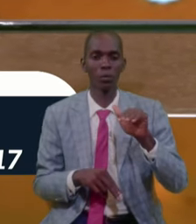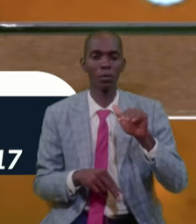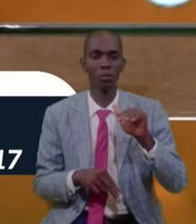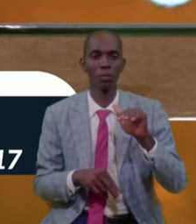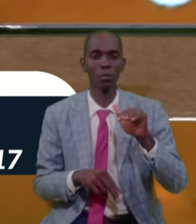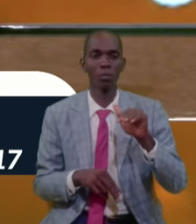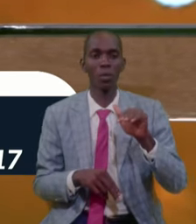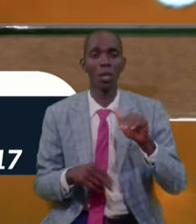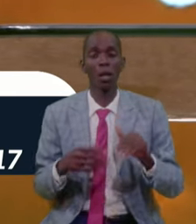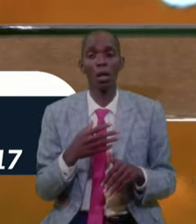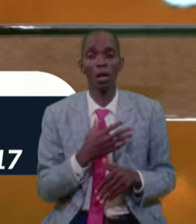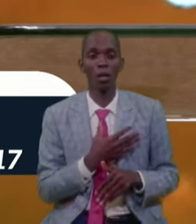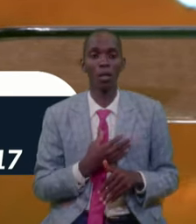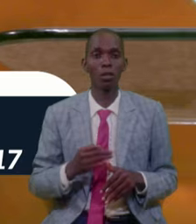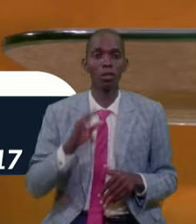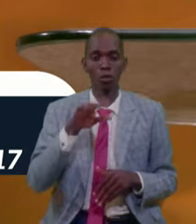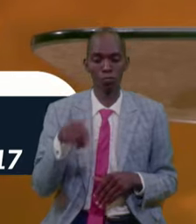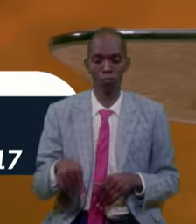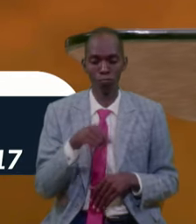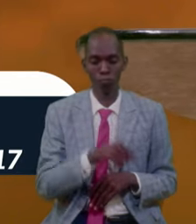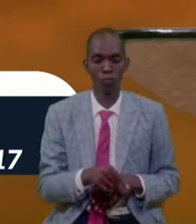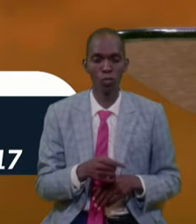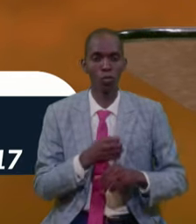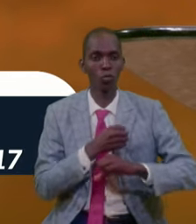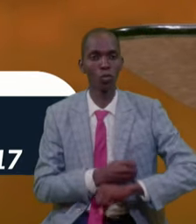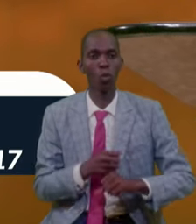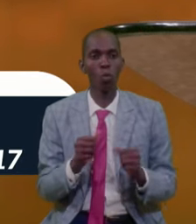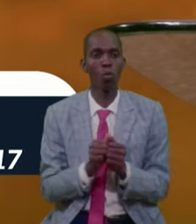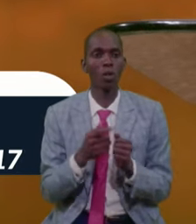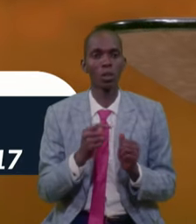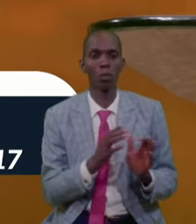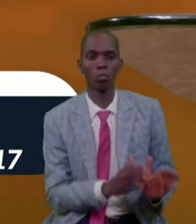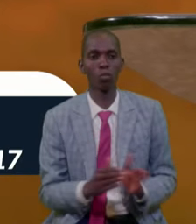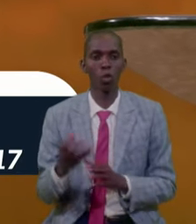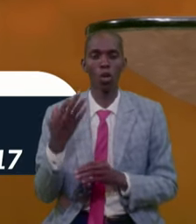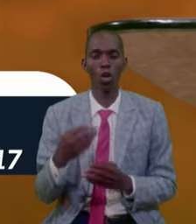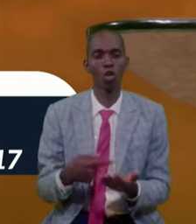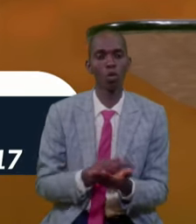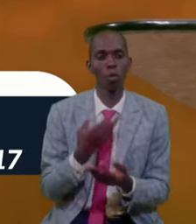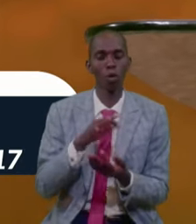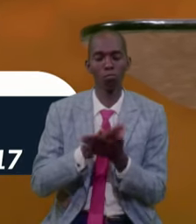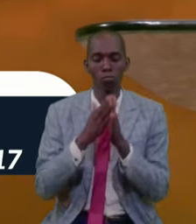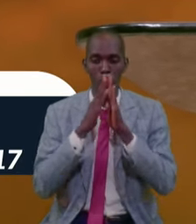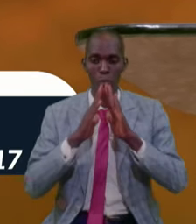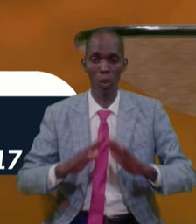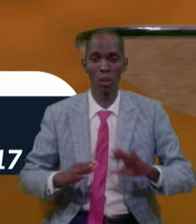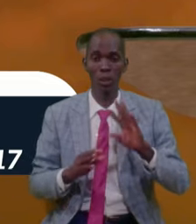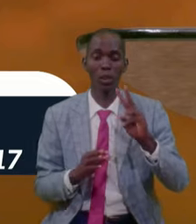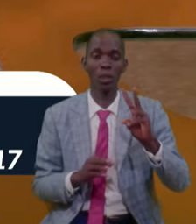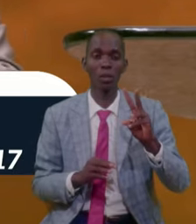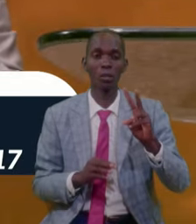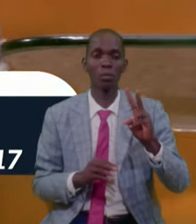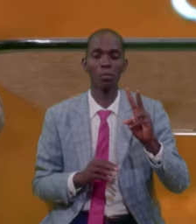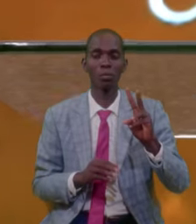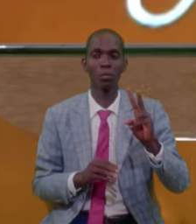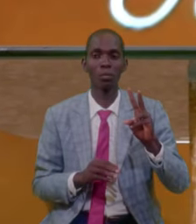15, and your feet shod with the preparation of the gospel of peace. In verse 16, it